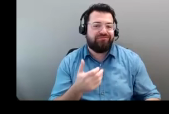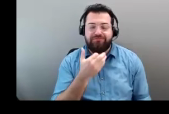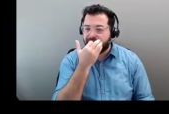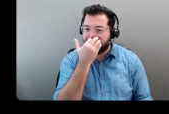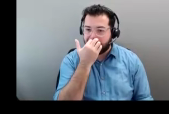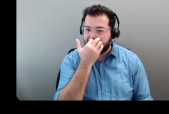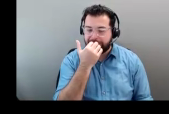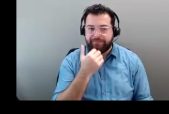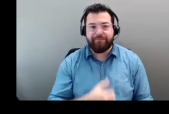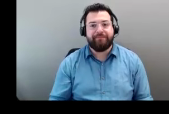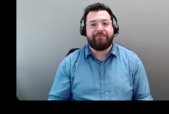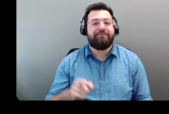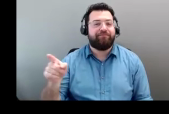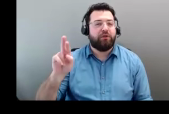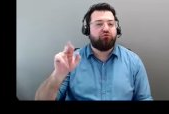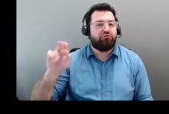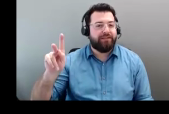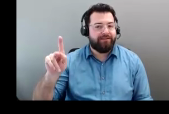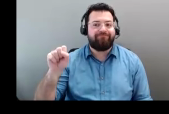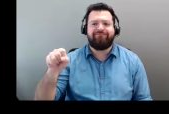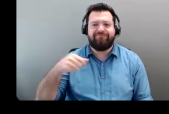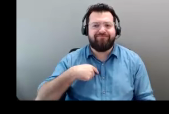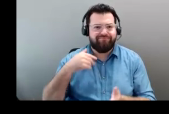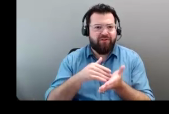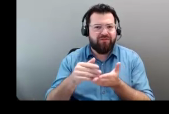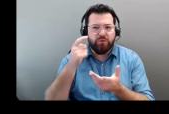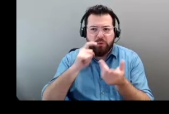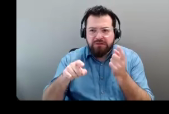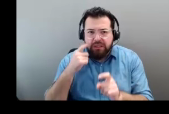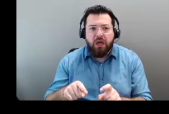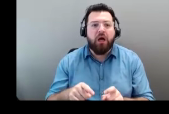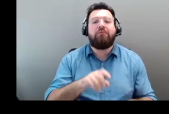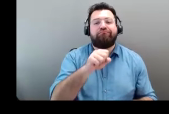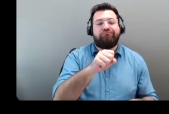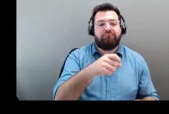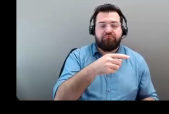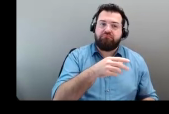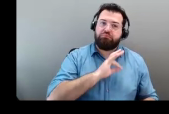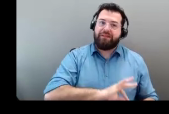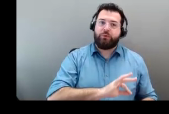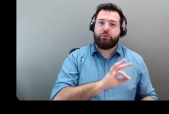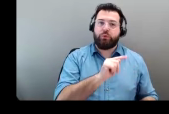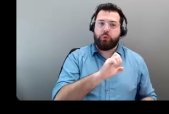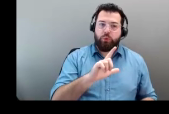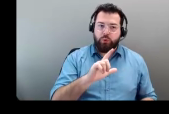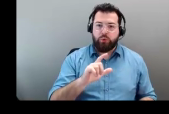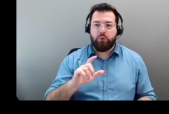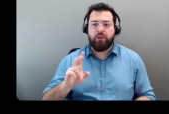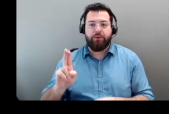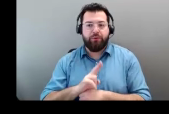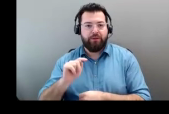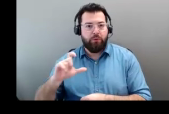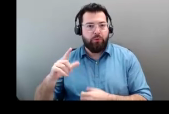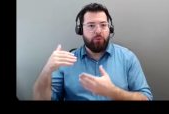Yeah, I do like yeah that you're mentioning like useful tool and to use it responsibly. We hope that we touch on those